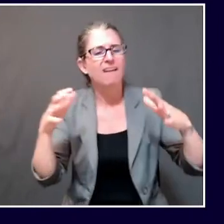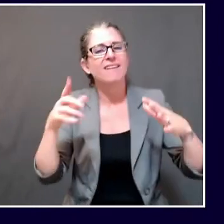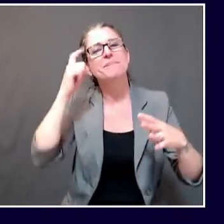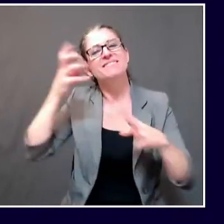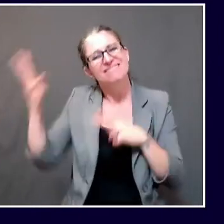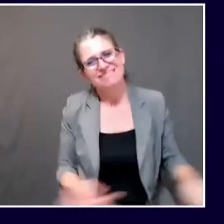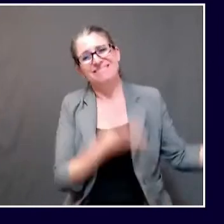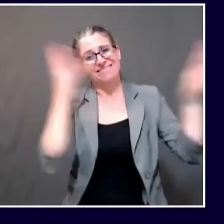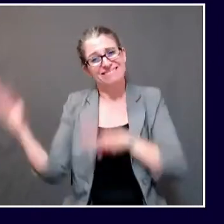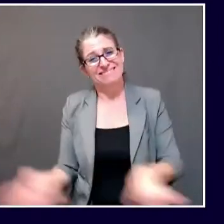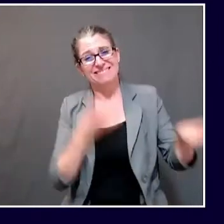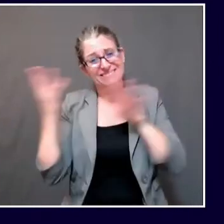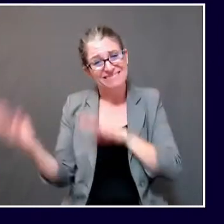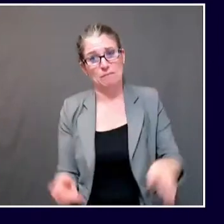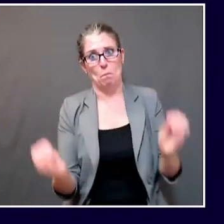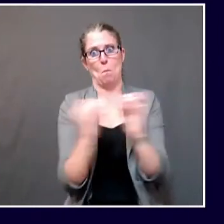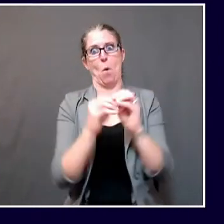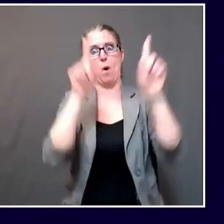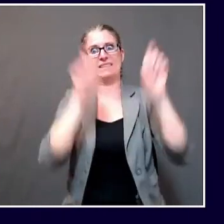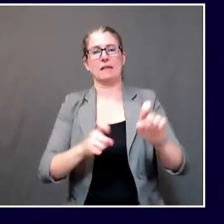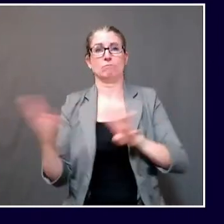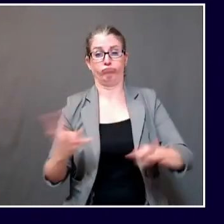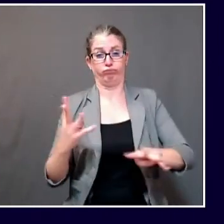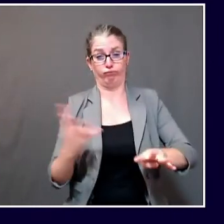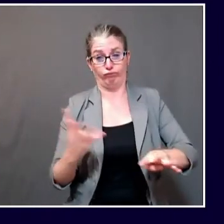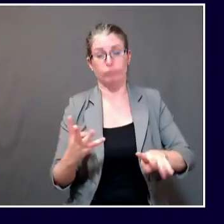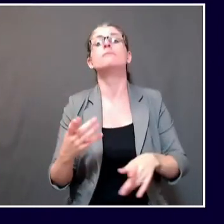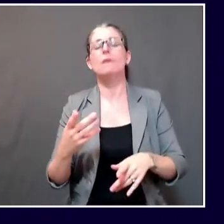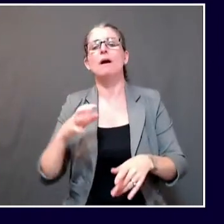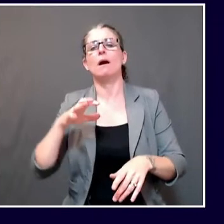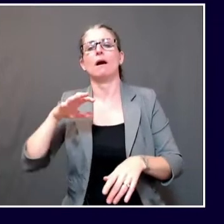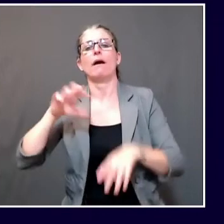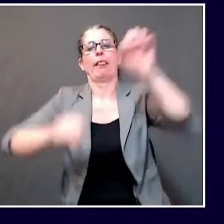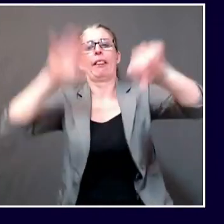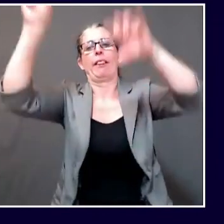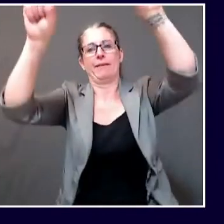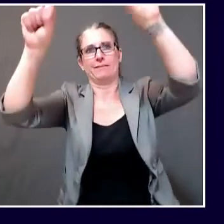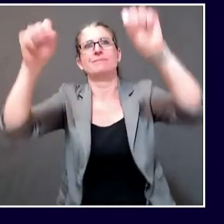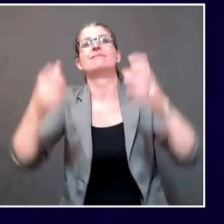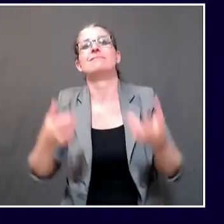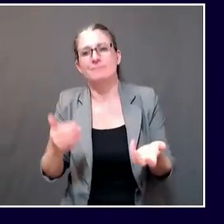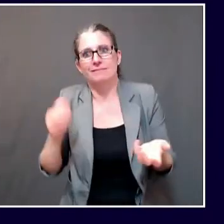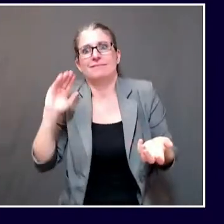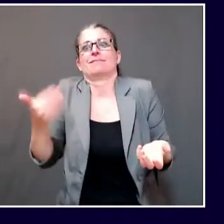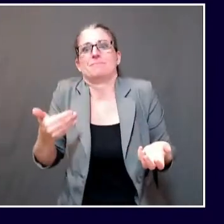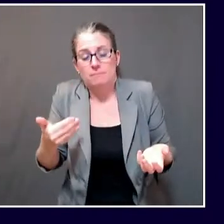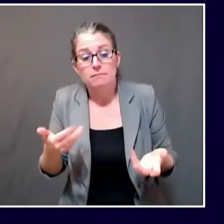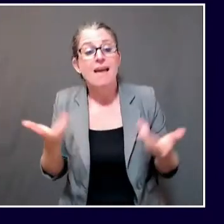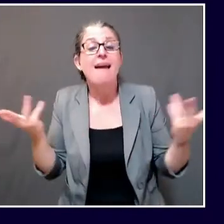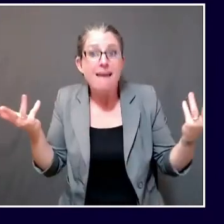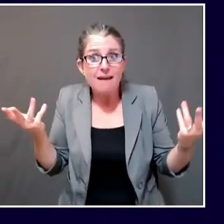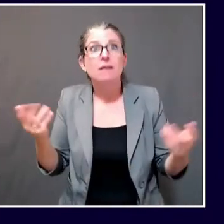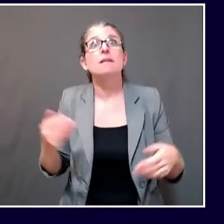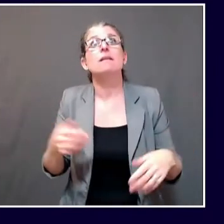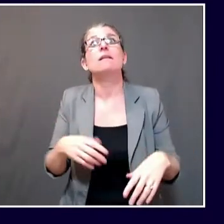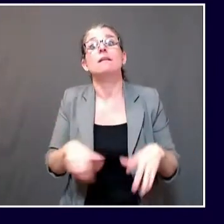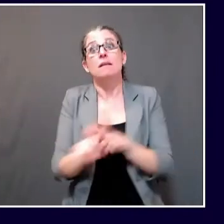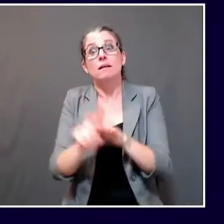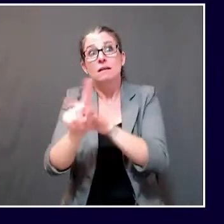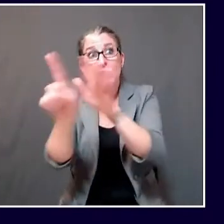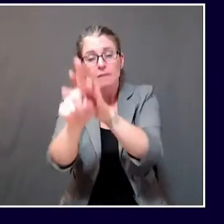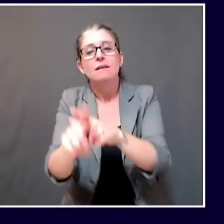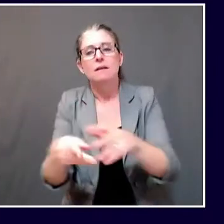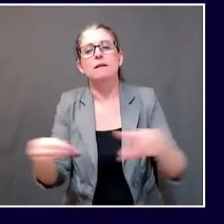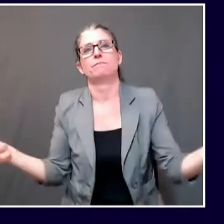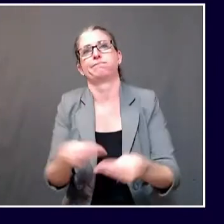well. We haven't opened any recent outbreaks in Aroostook County, so I can't speak to any of those situations, but what I can